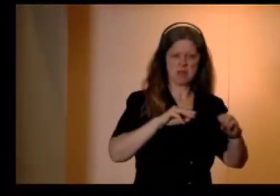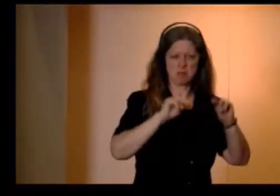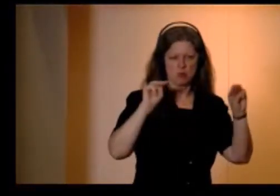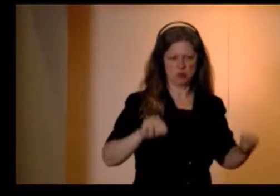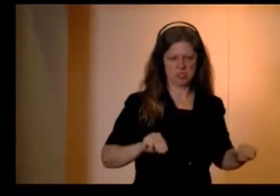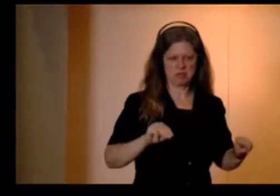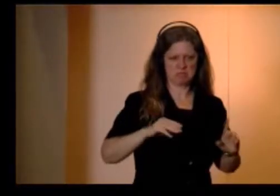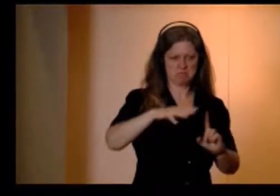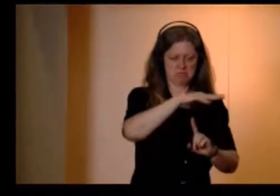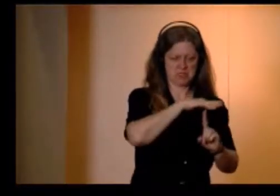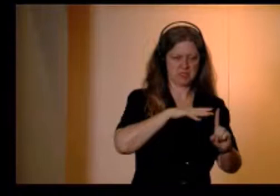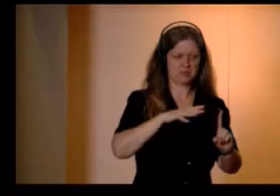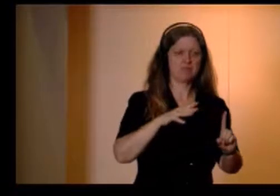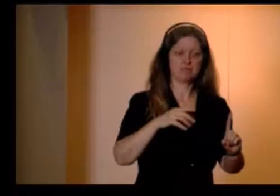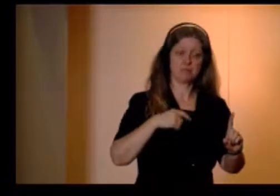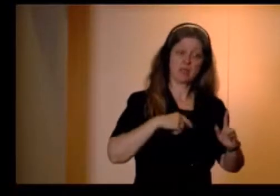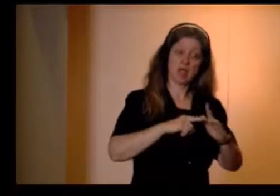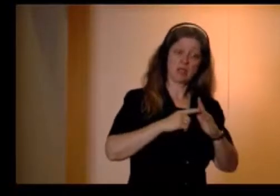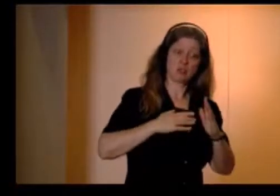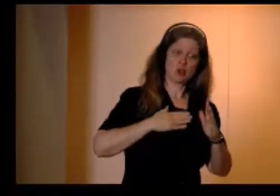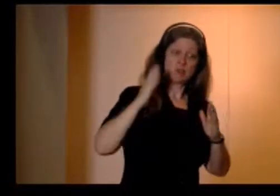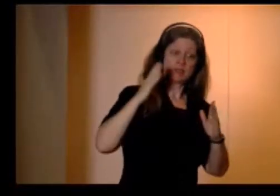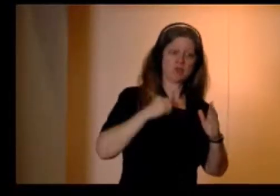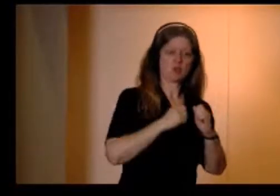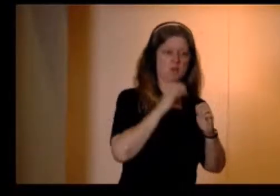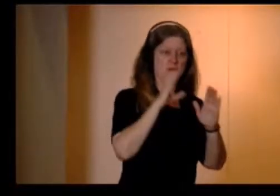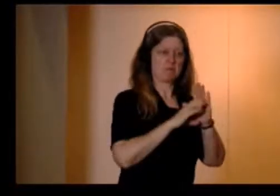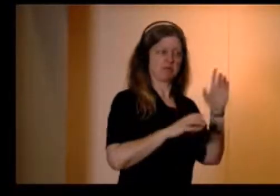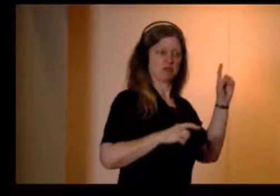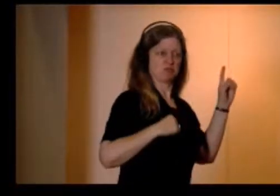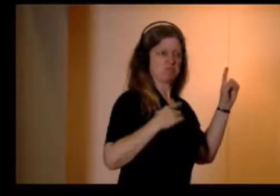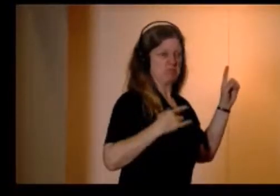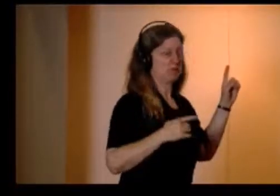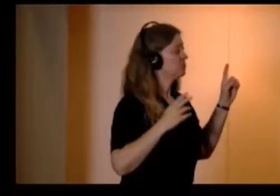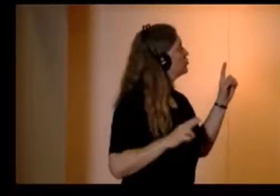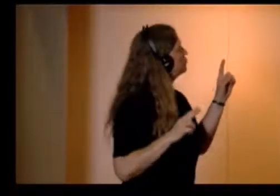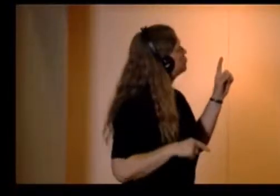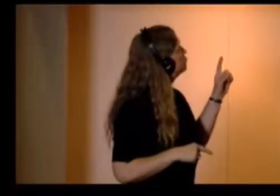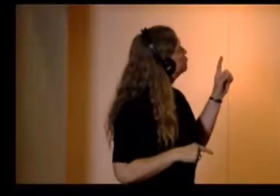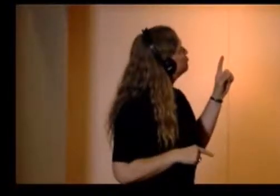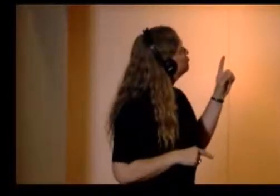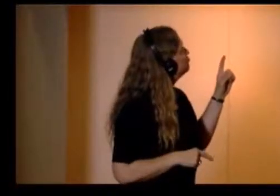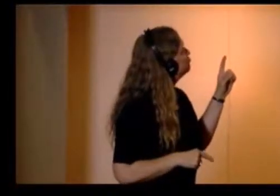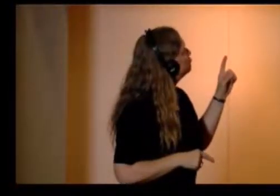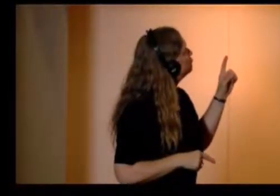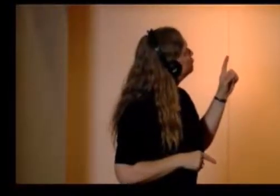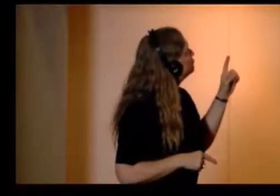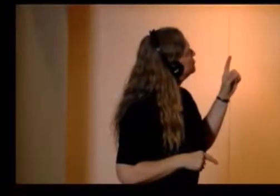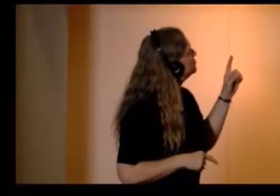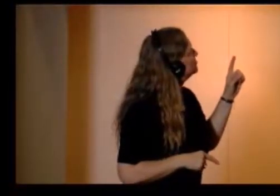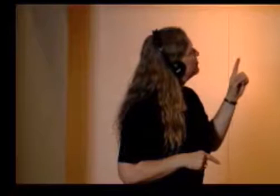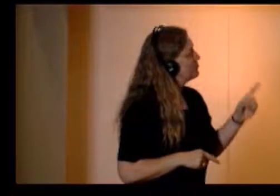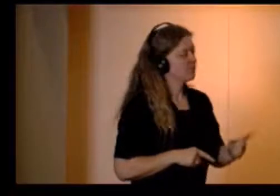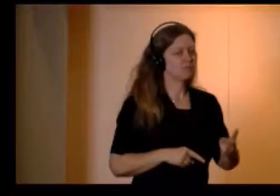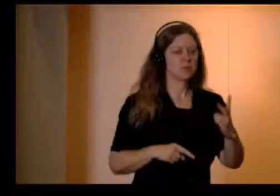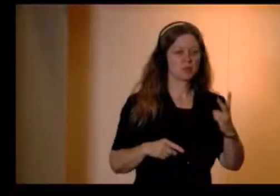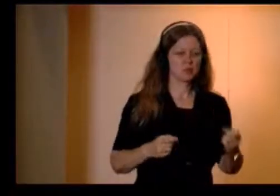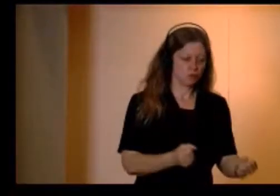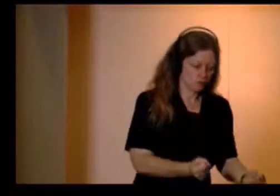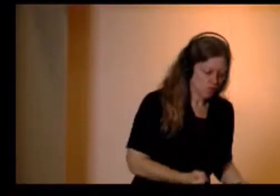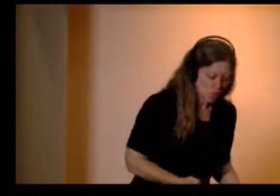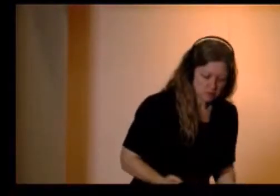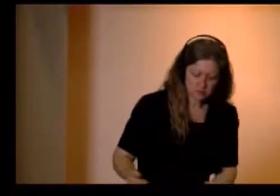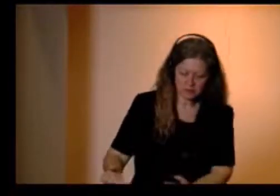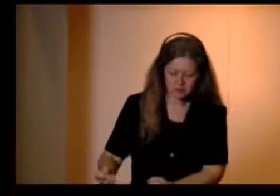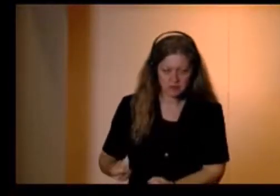start a lot of my talks with this picture, but I think it's also relevant for this talk. So here are two museum drawers taken from